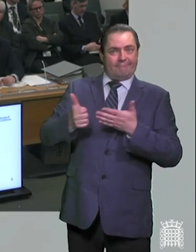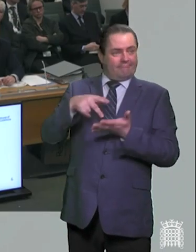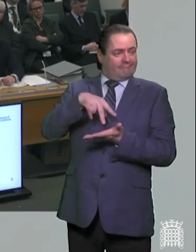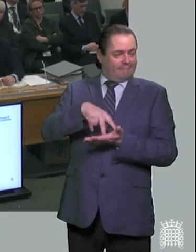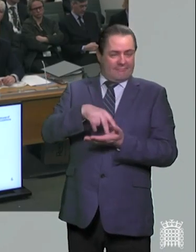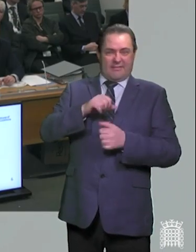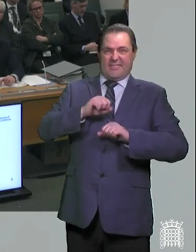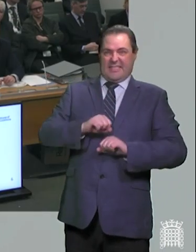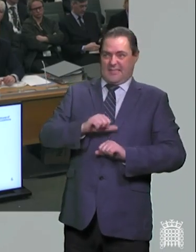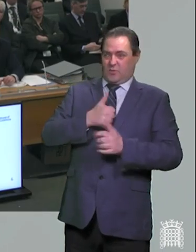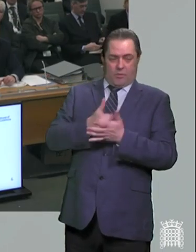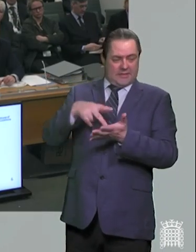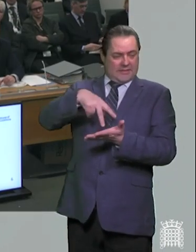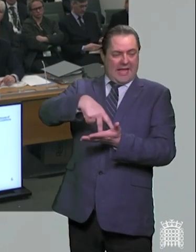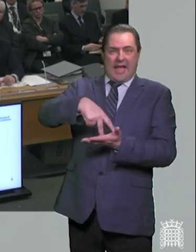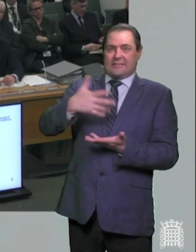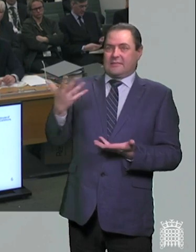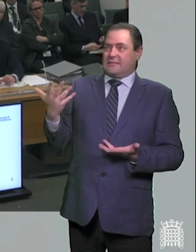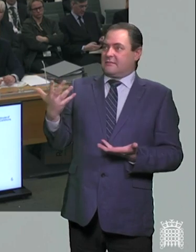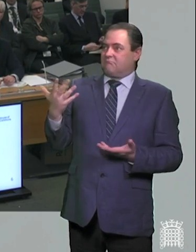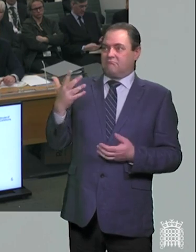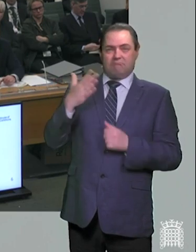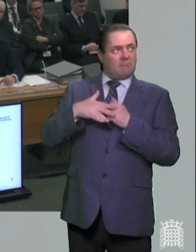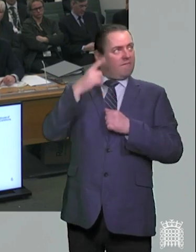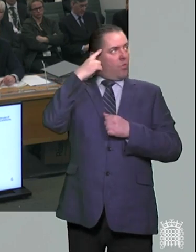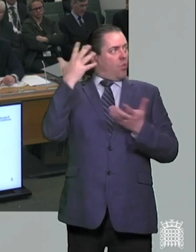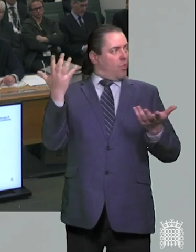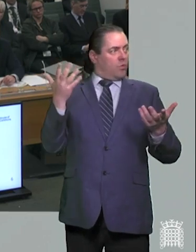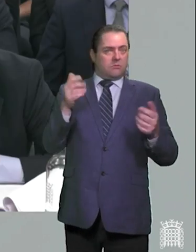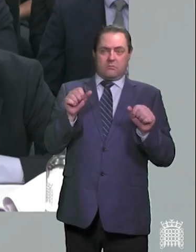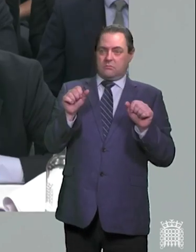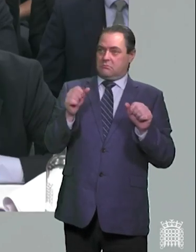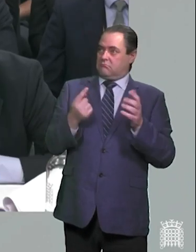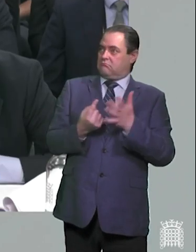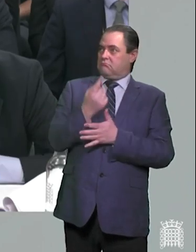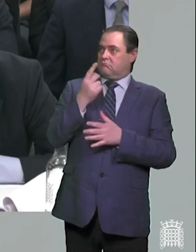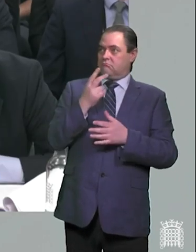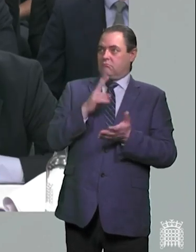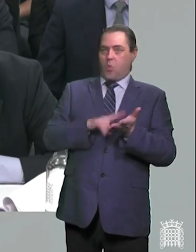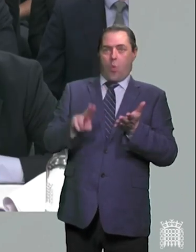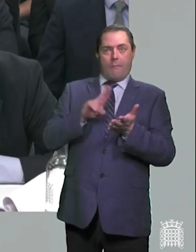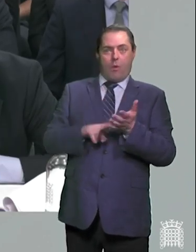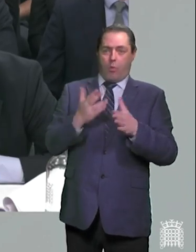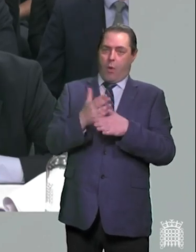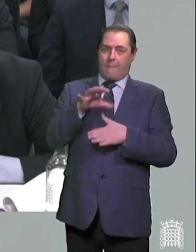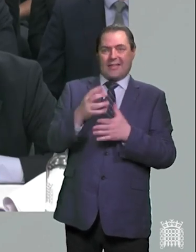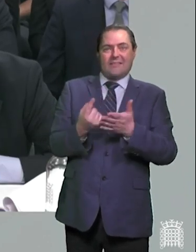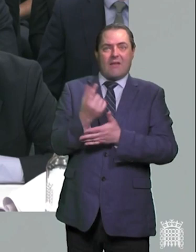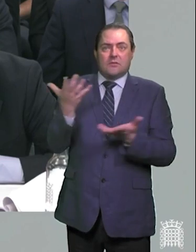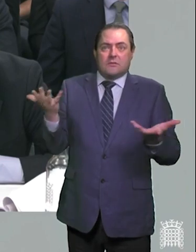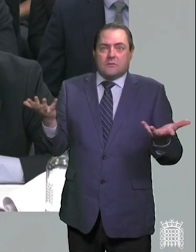have normally sat. It did not strike me as being anything other than an ordinary common or garden workplace event.